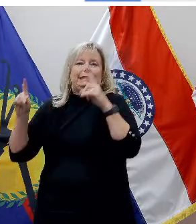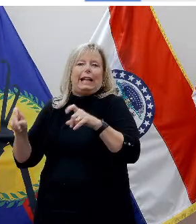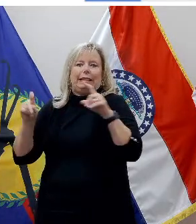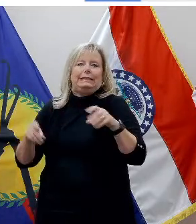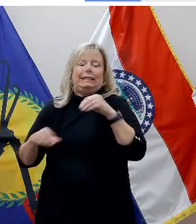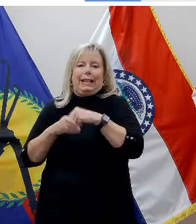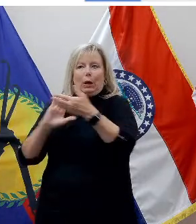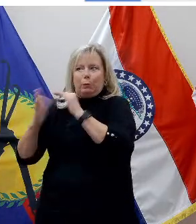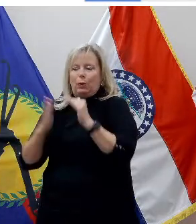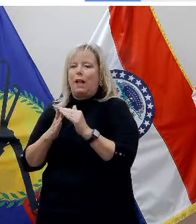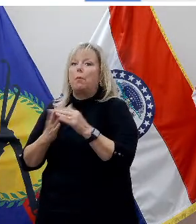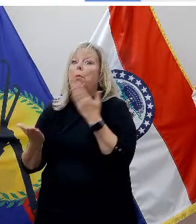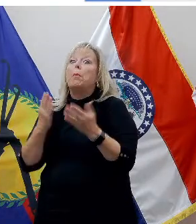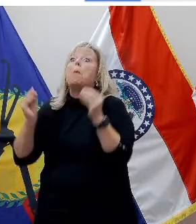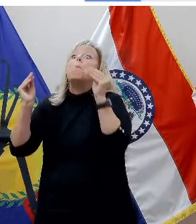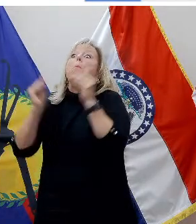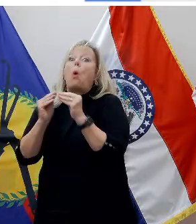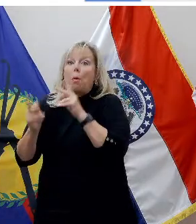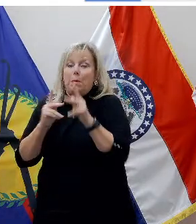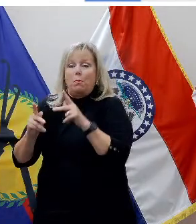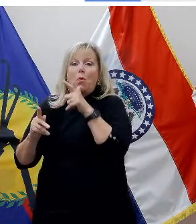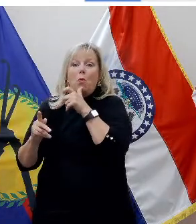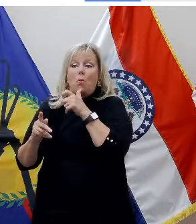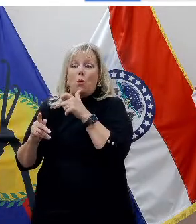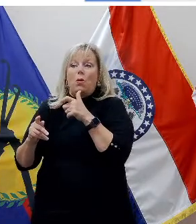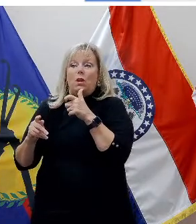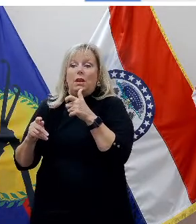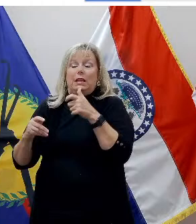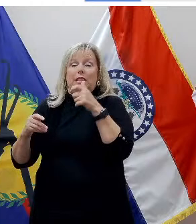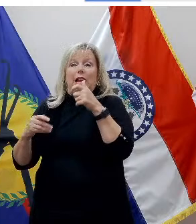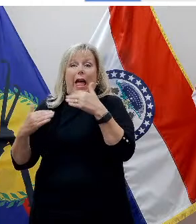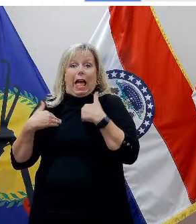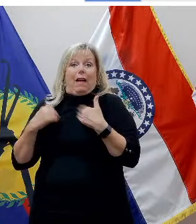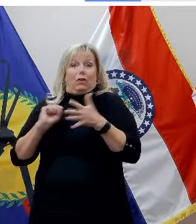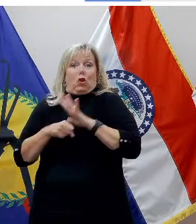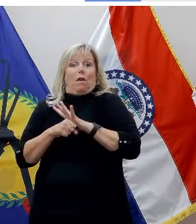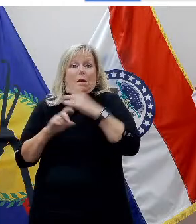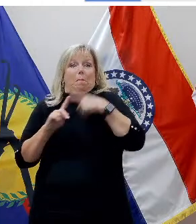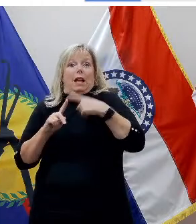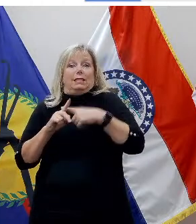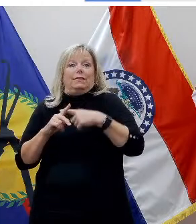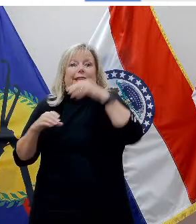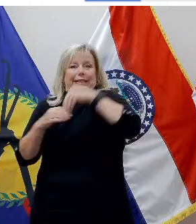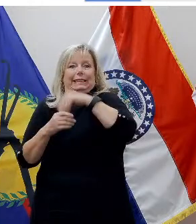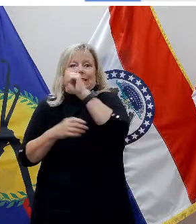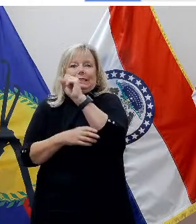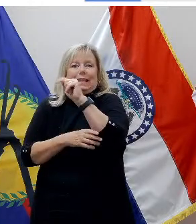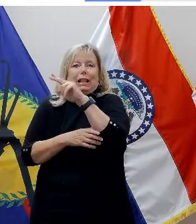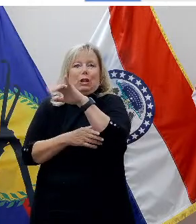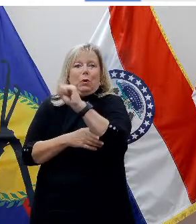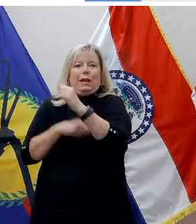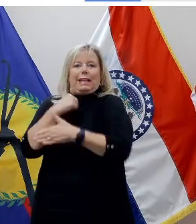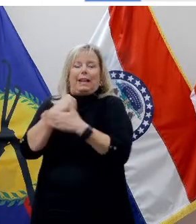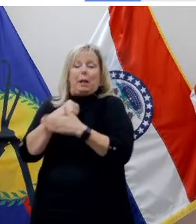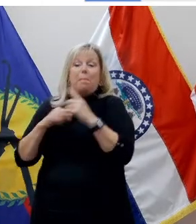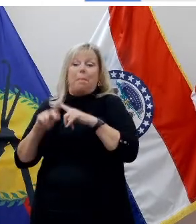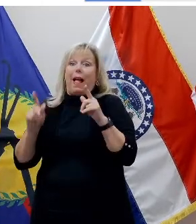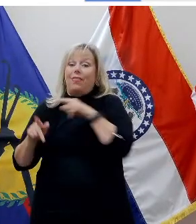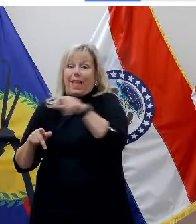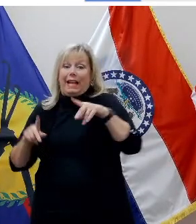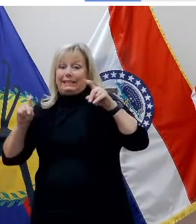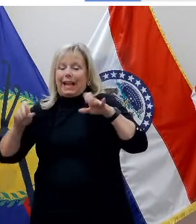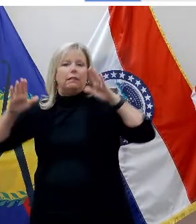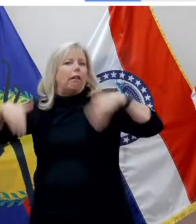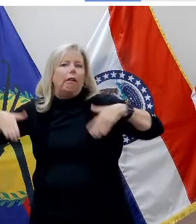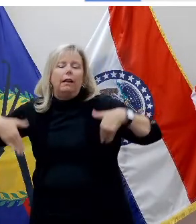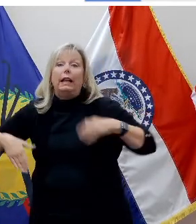our community and that there are a lot more people in St. Louis County who are COVID positive who have not yet been tested. If we